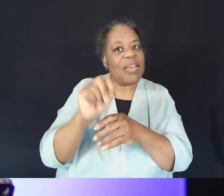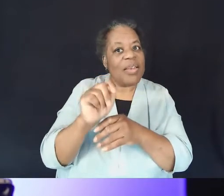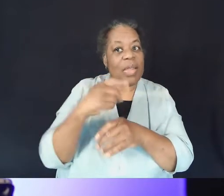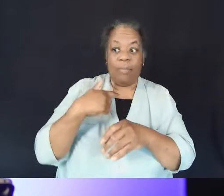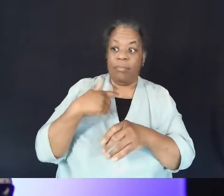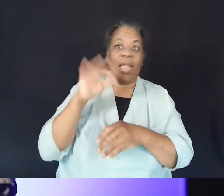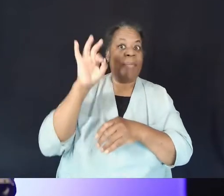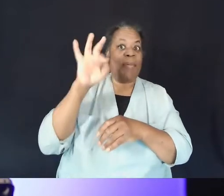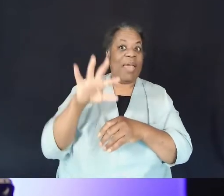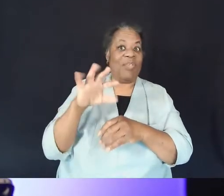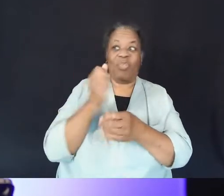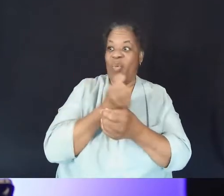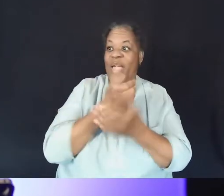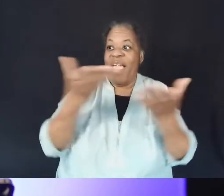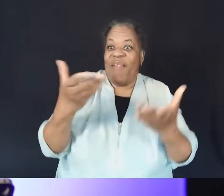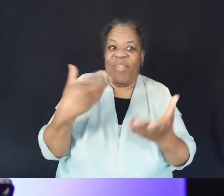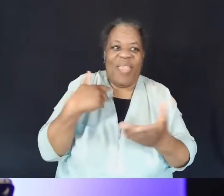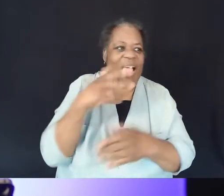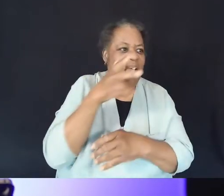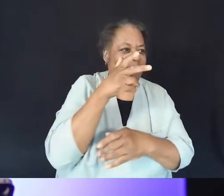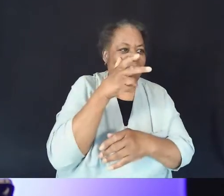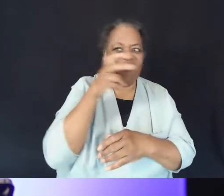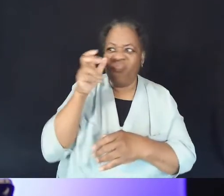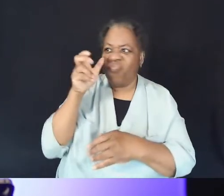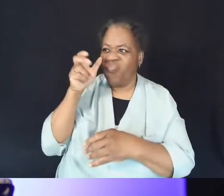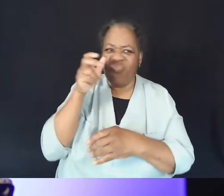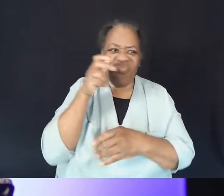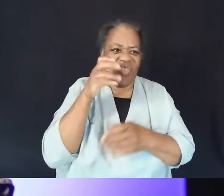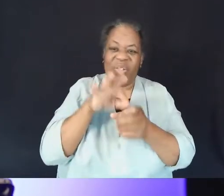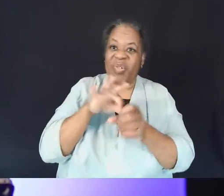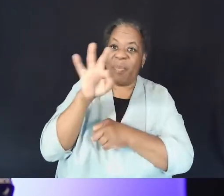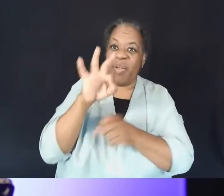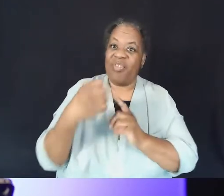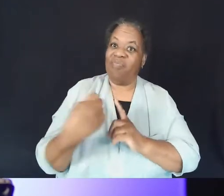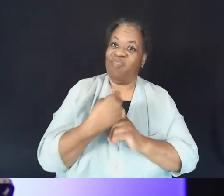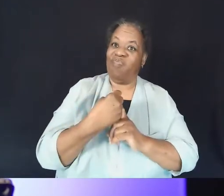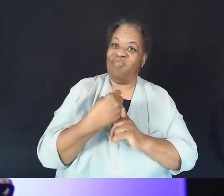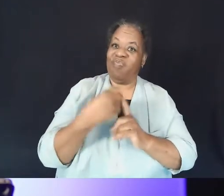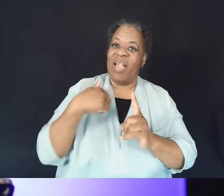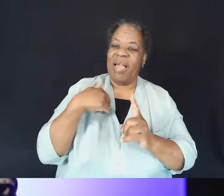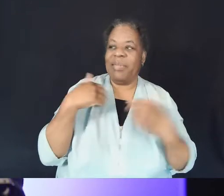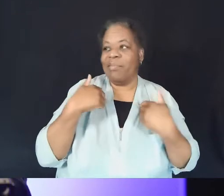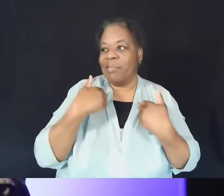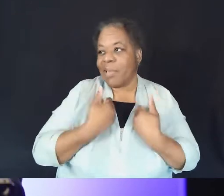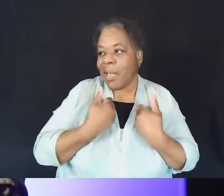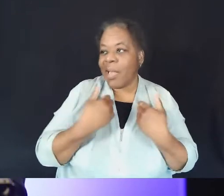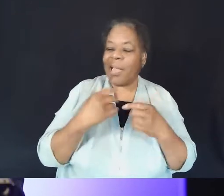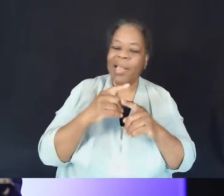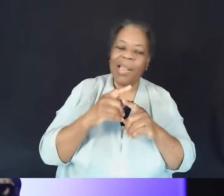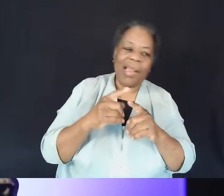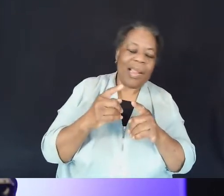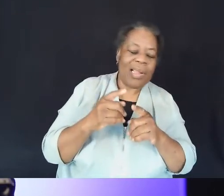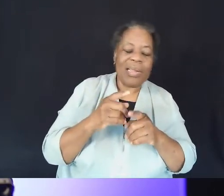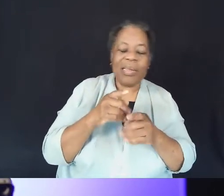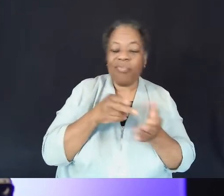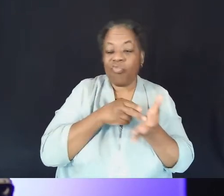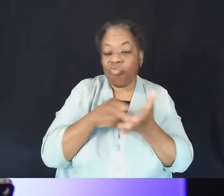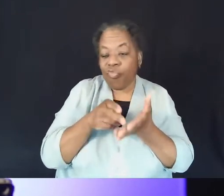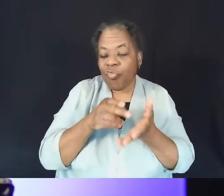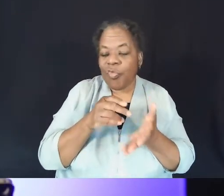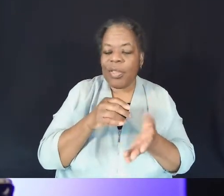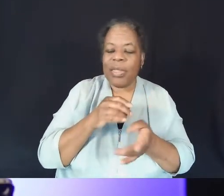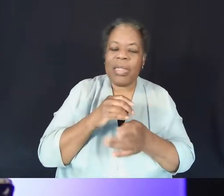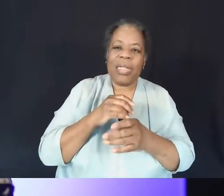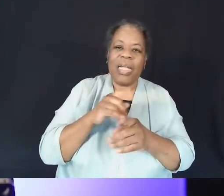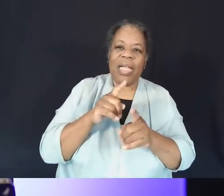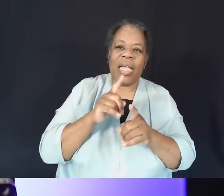so everything around me is kind of spiritual for me. And I was in a tired and cranky mood a little bit, to be totally truthful. And I don't like to